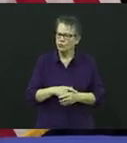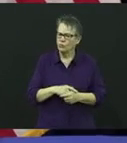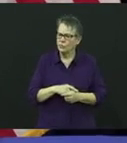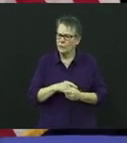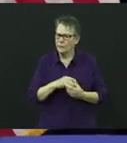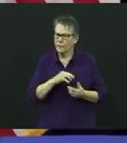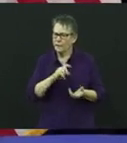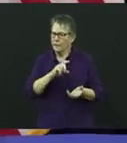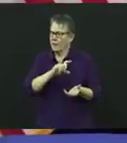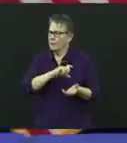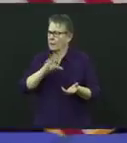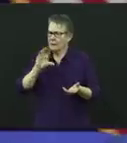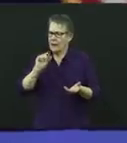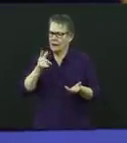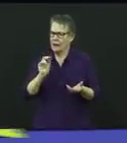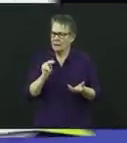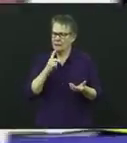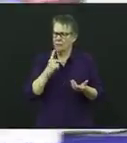well?